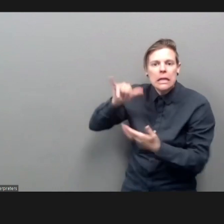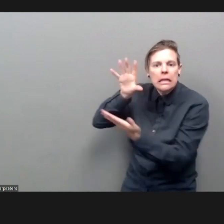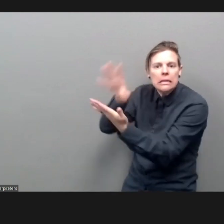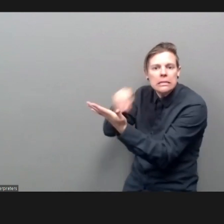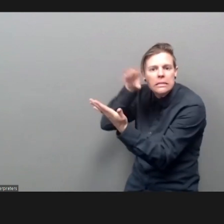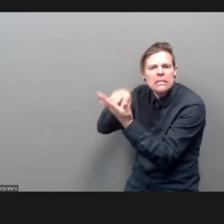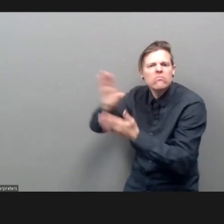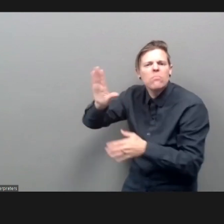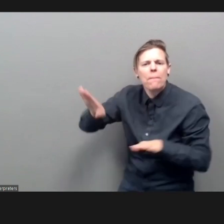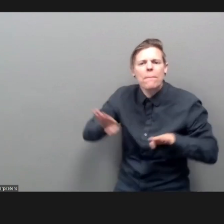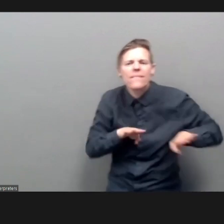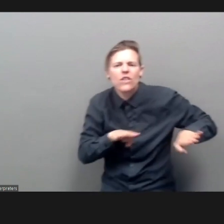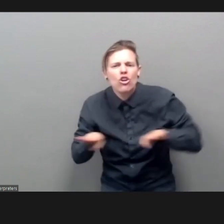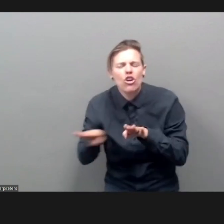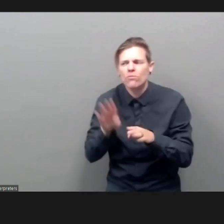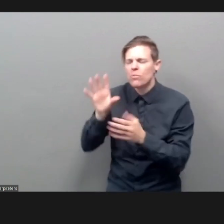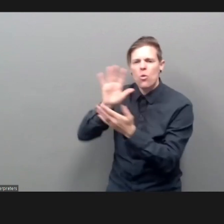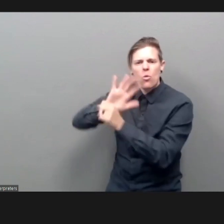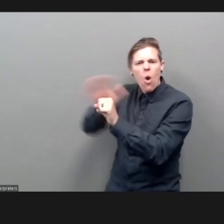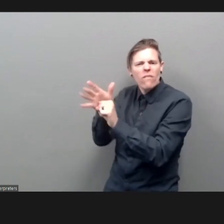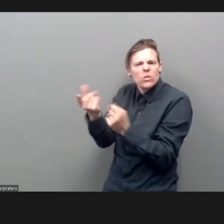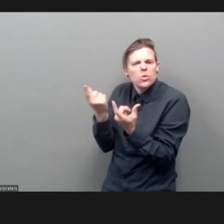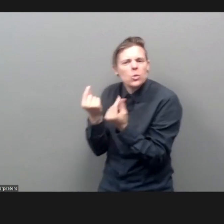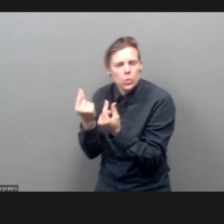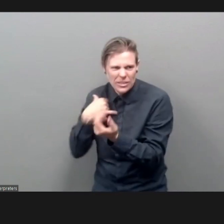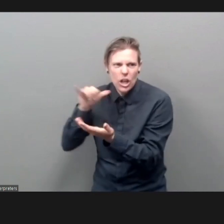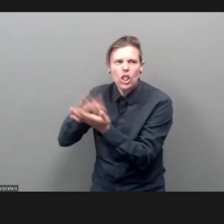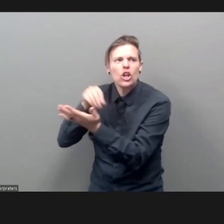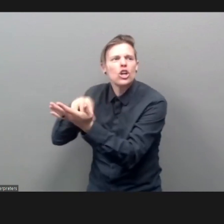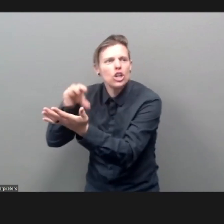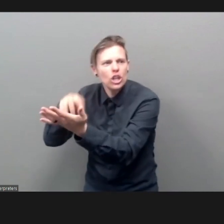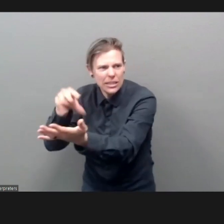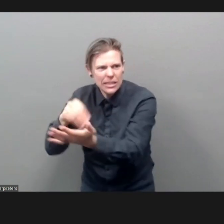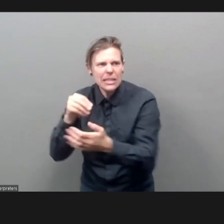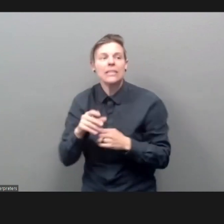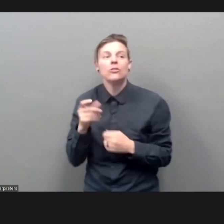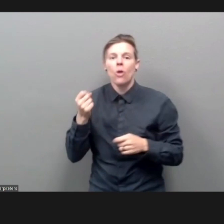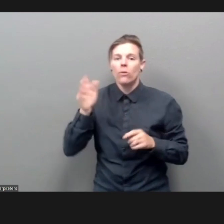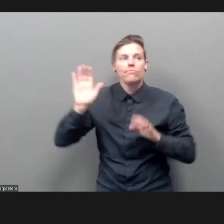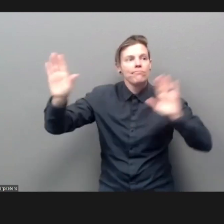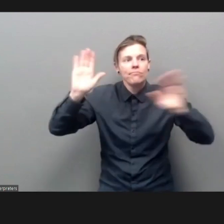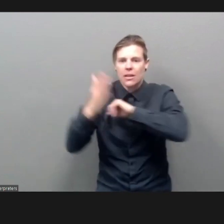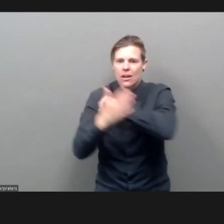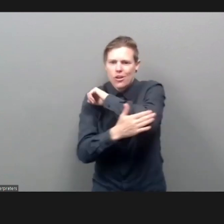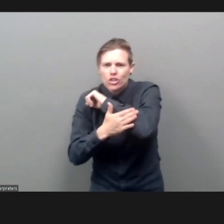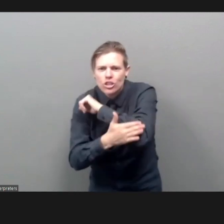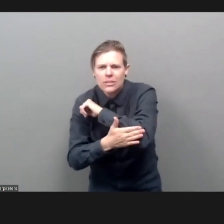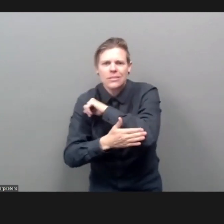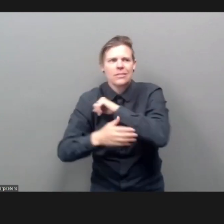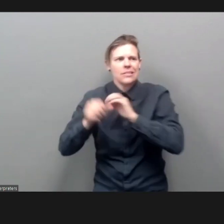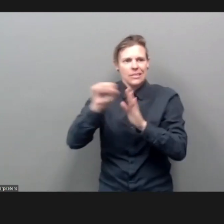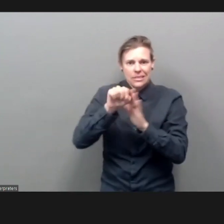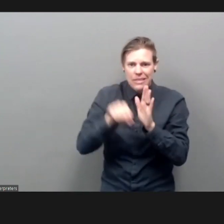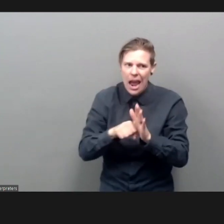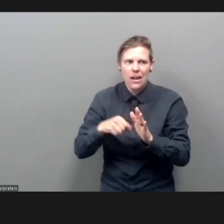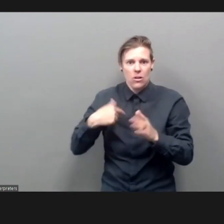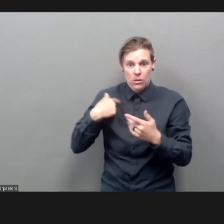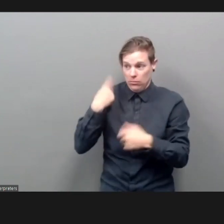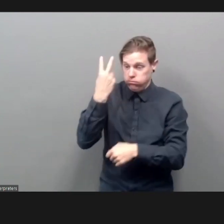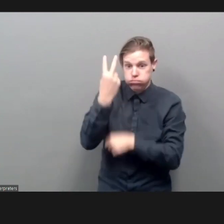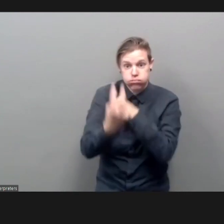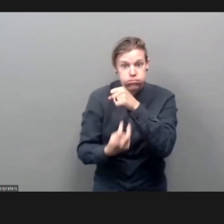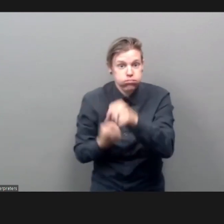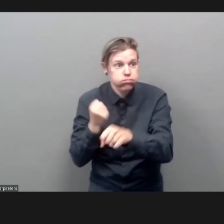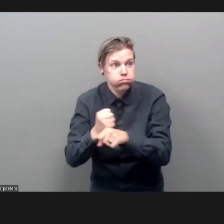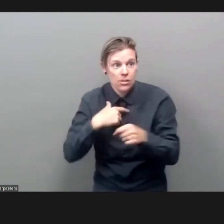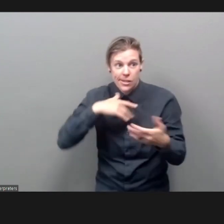always ongoing in this country and frankly in the states. Remember that New Mexico led the nation in getting